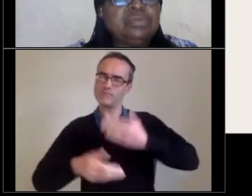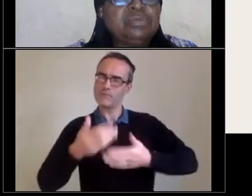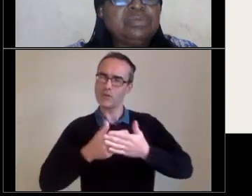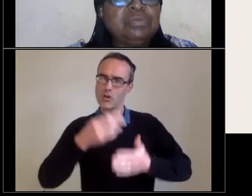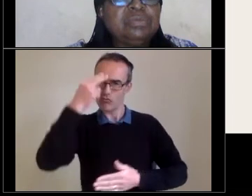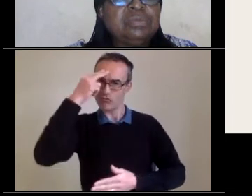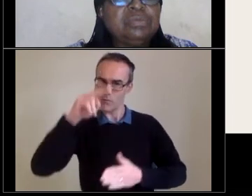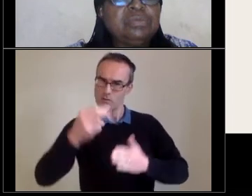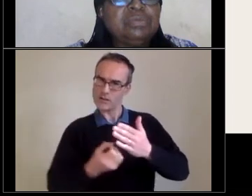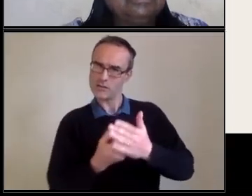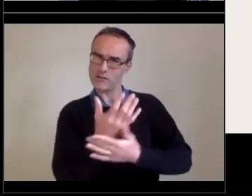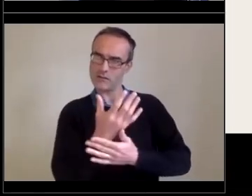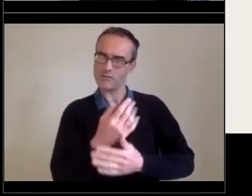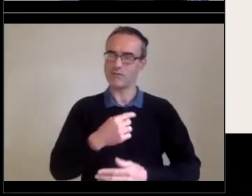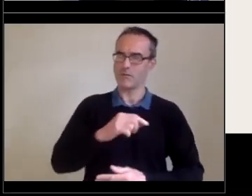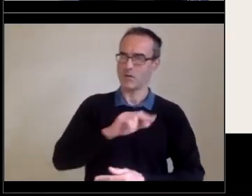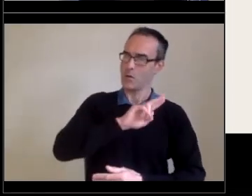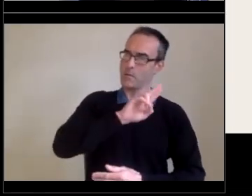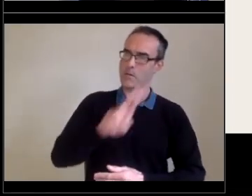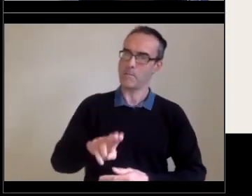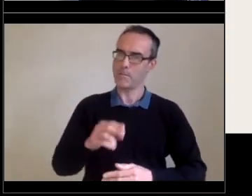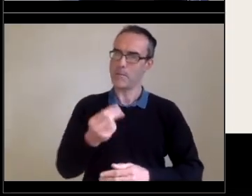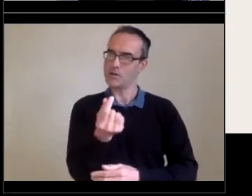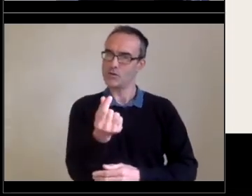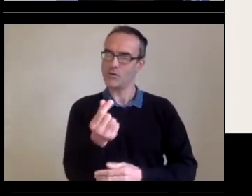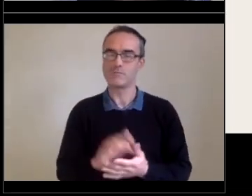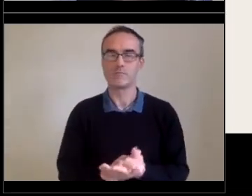I'll be back in just a second. Yeah, absolutely. I think